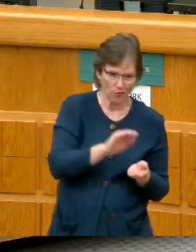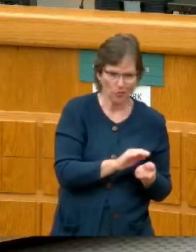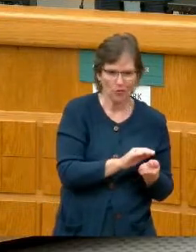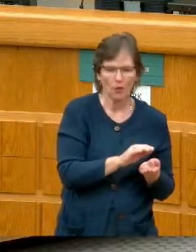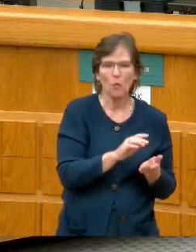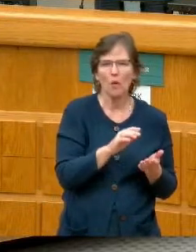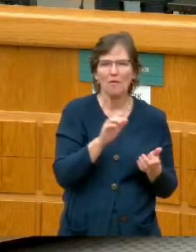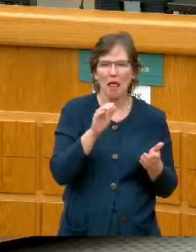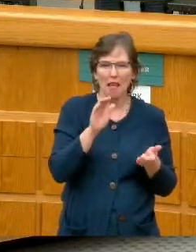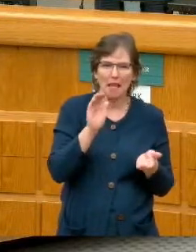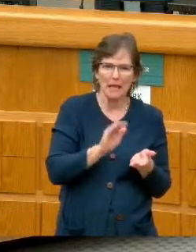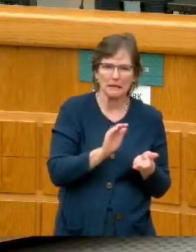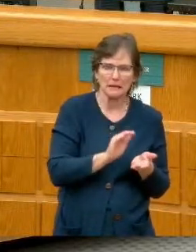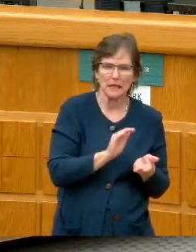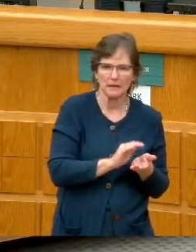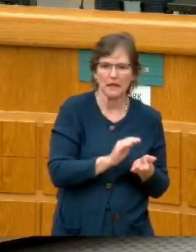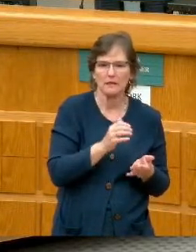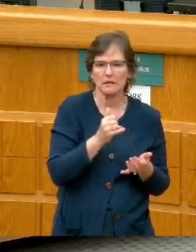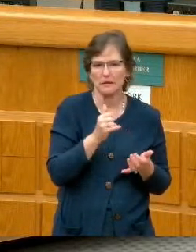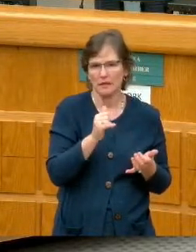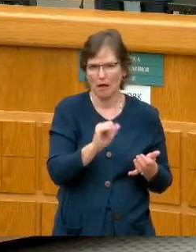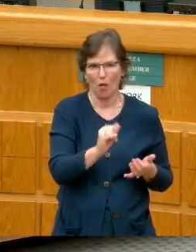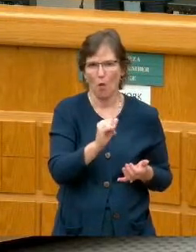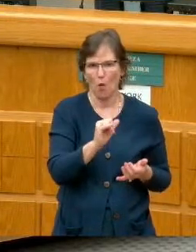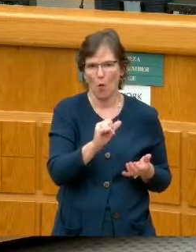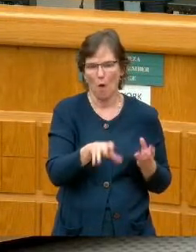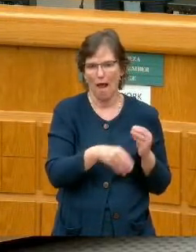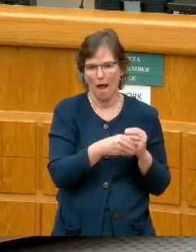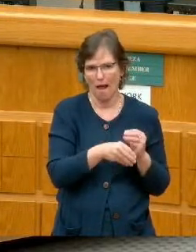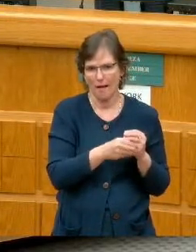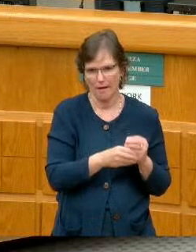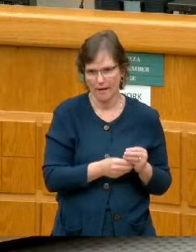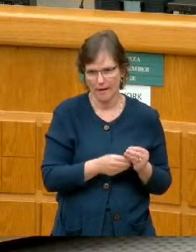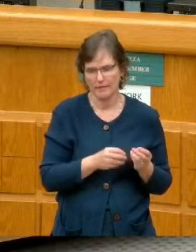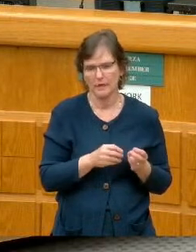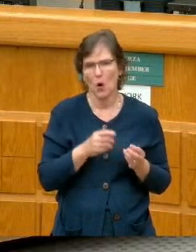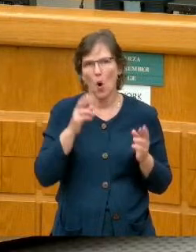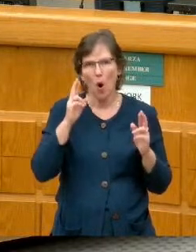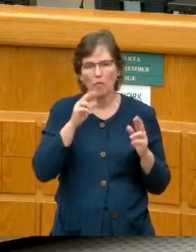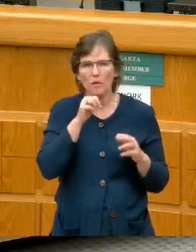that continues, and there's not a number of cases out there that we haven't found out about yet.